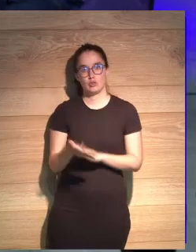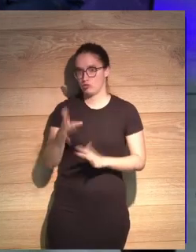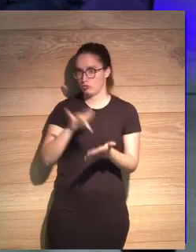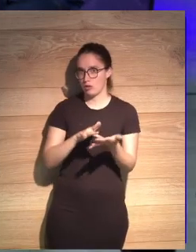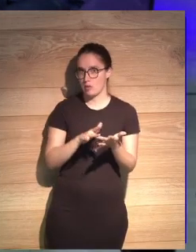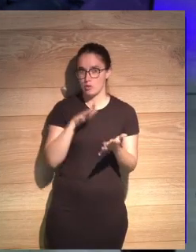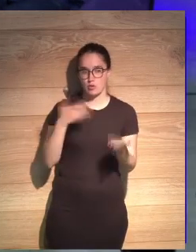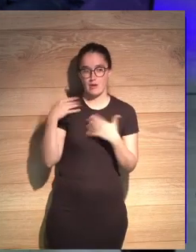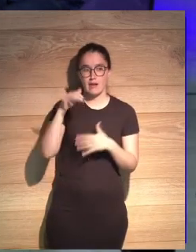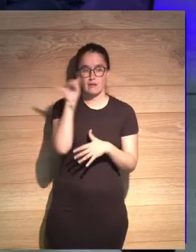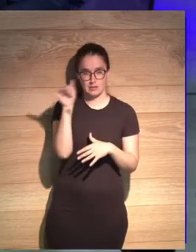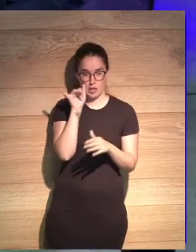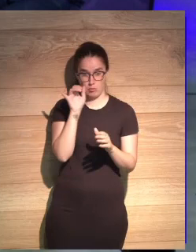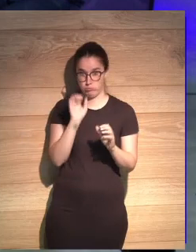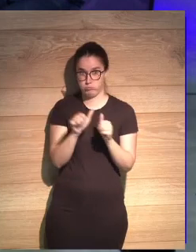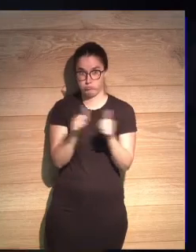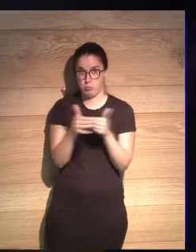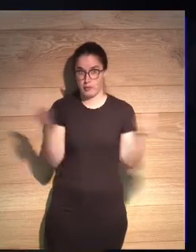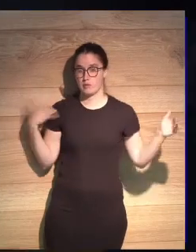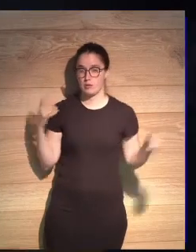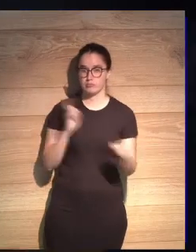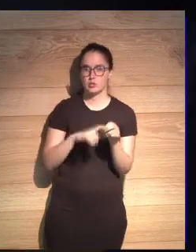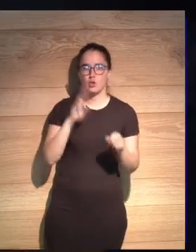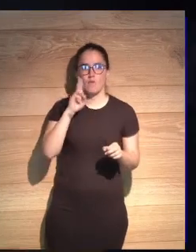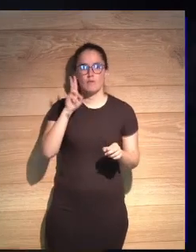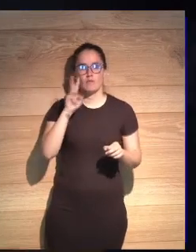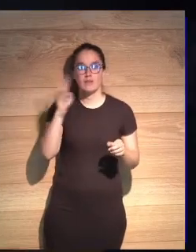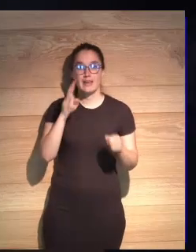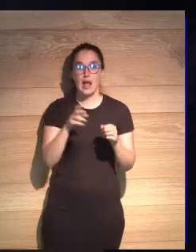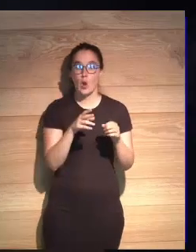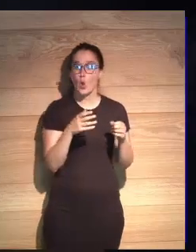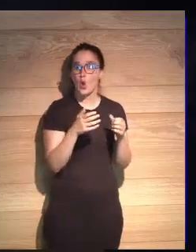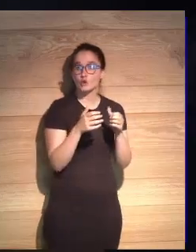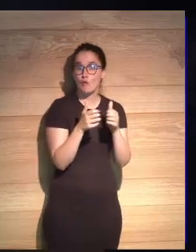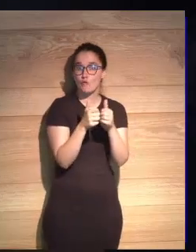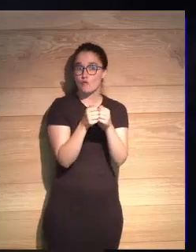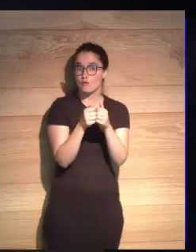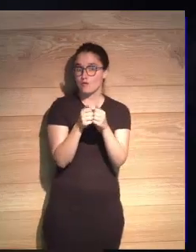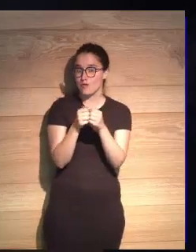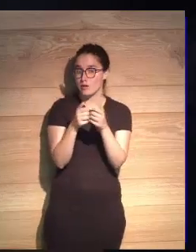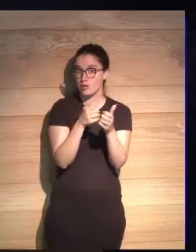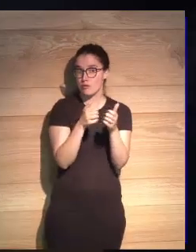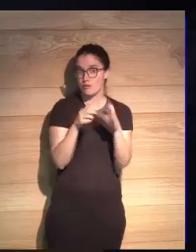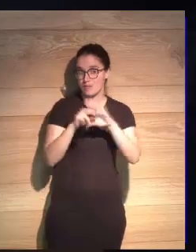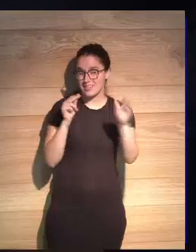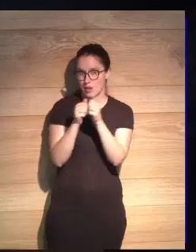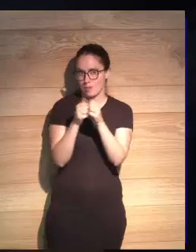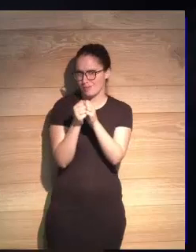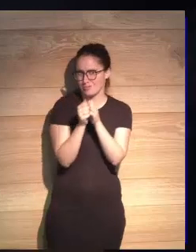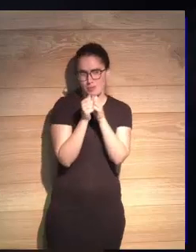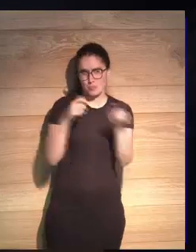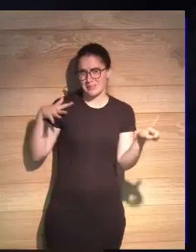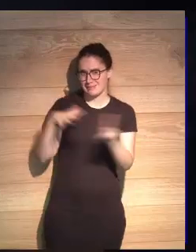Instagram. I have seen this because I was on Instagram from the beginning, and I saw when video gamers arrived how